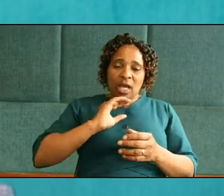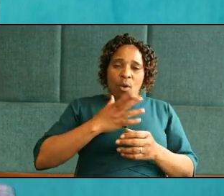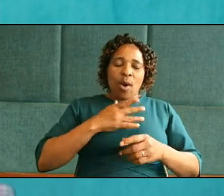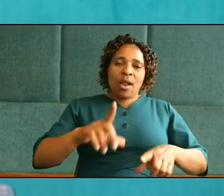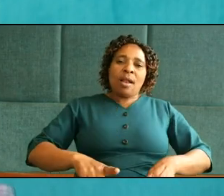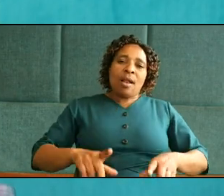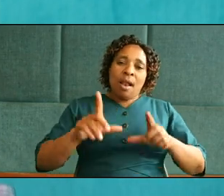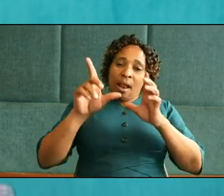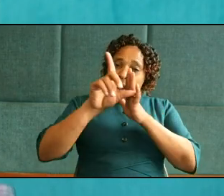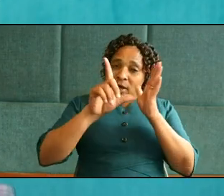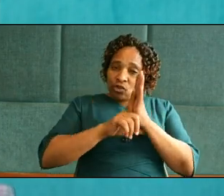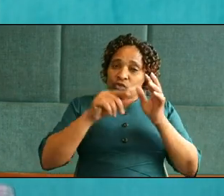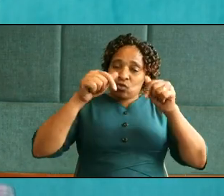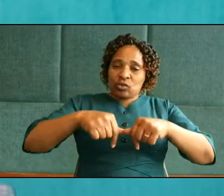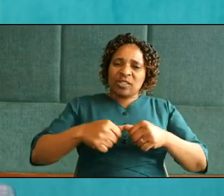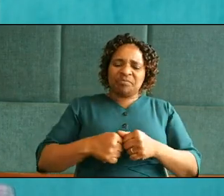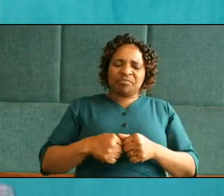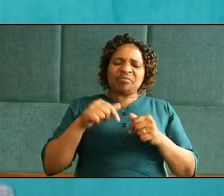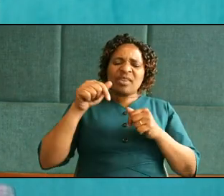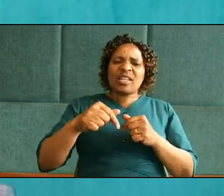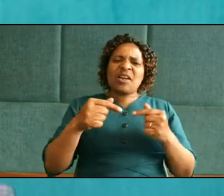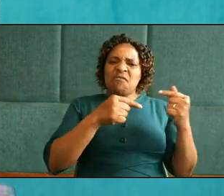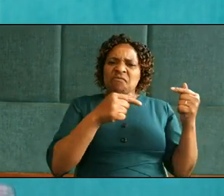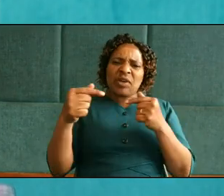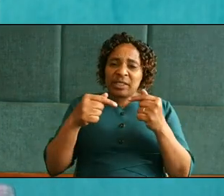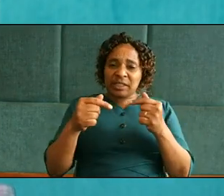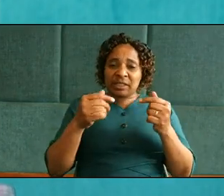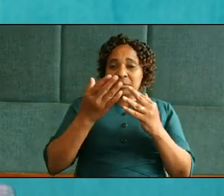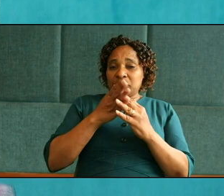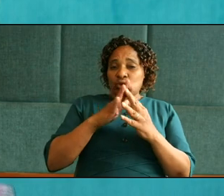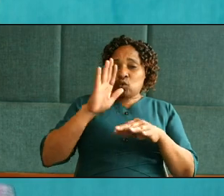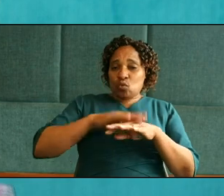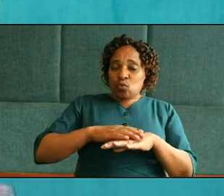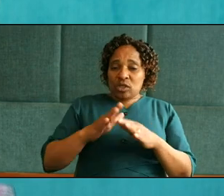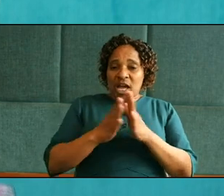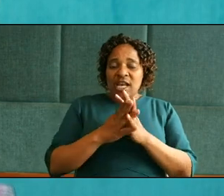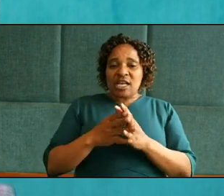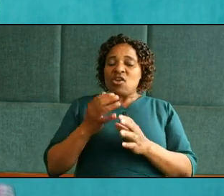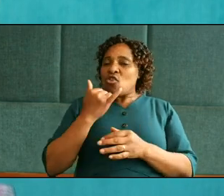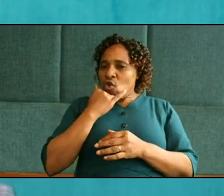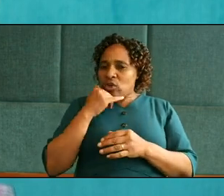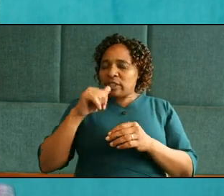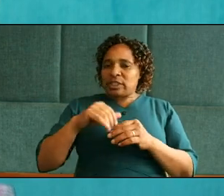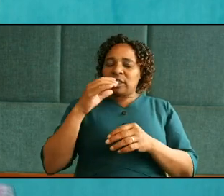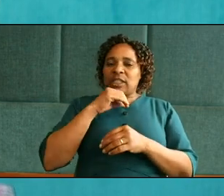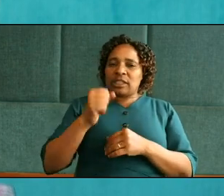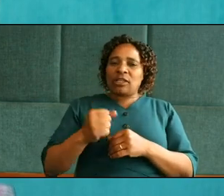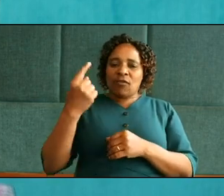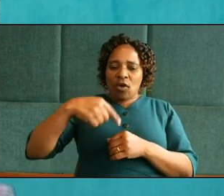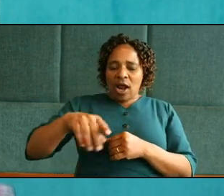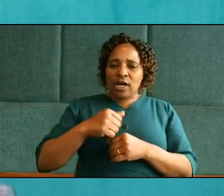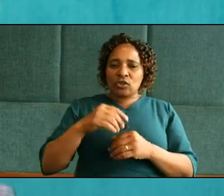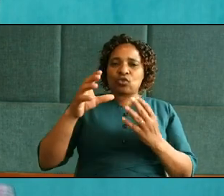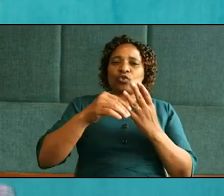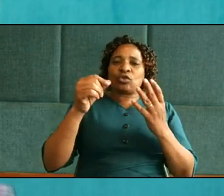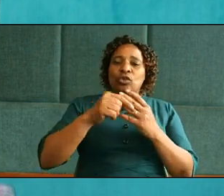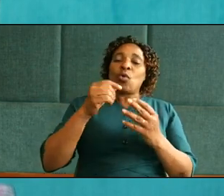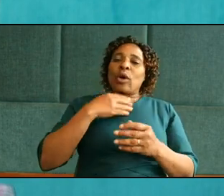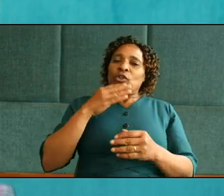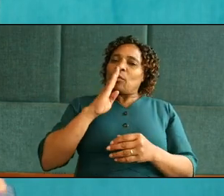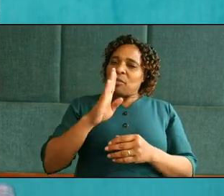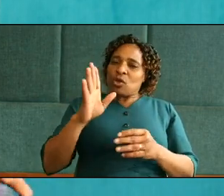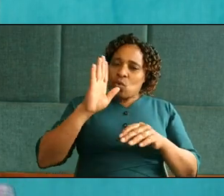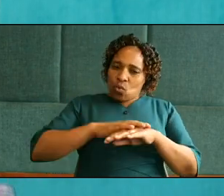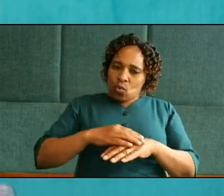lesson. There's a fight between good and evil in this day and age. And it is for us to choose. Do we want to be on the good